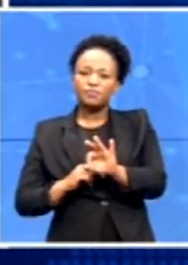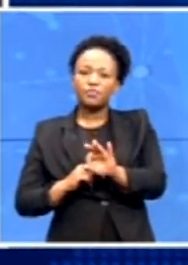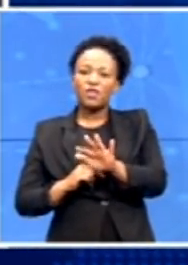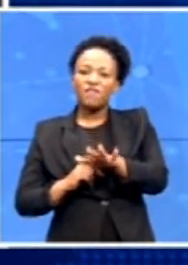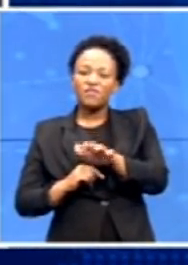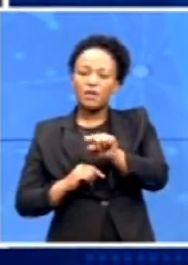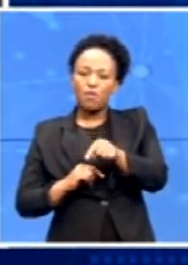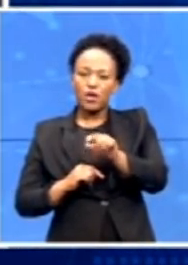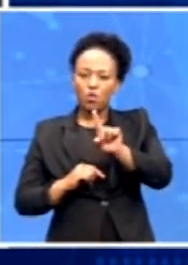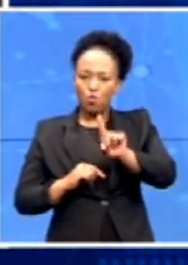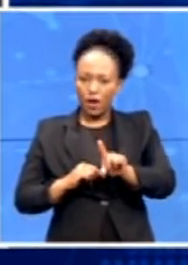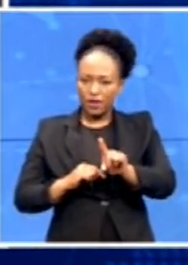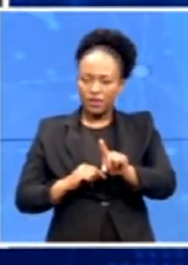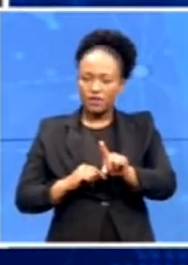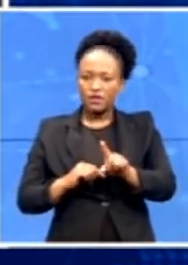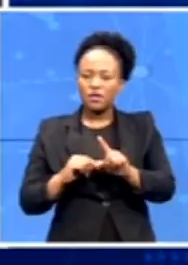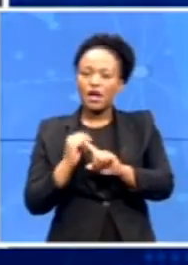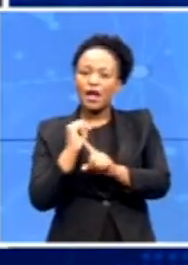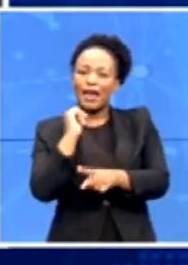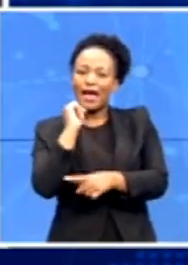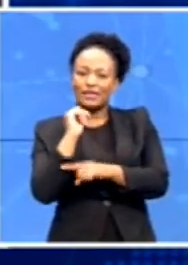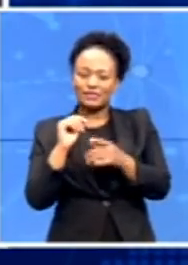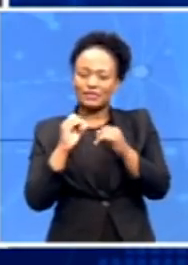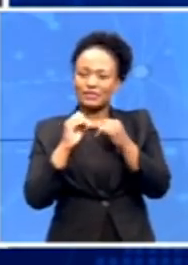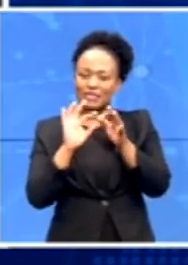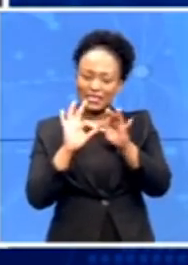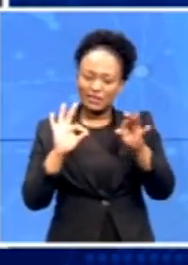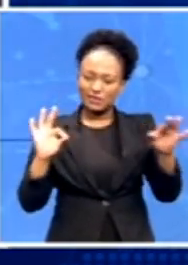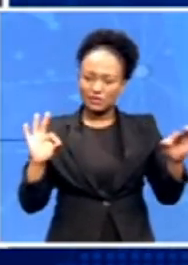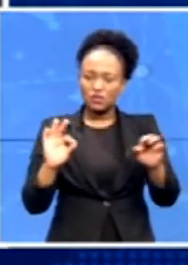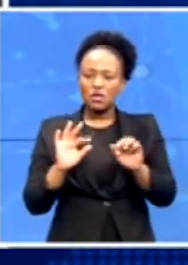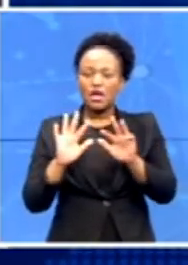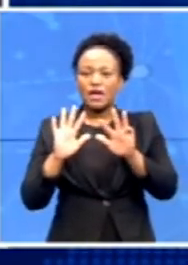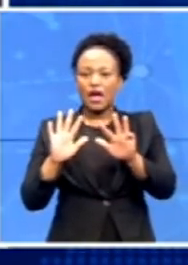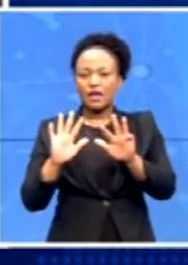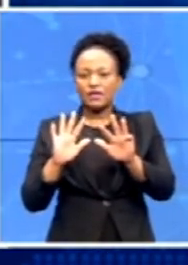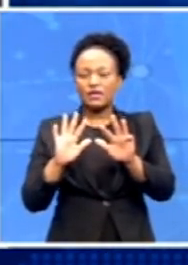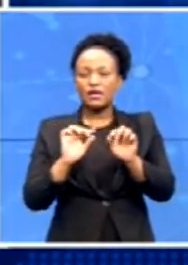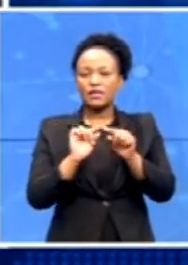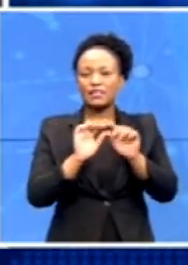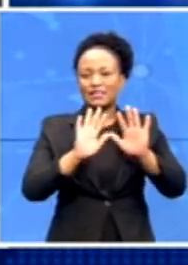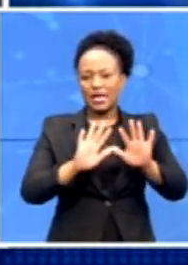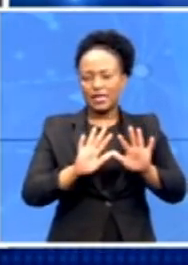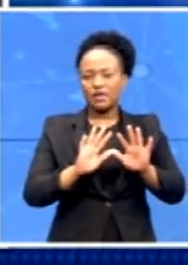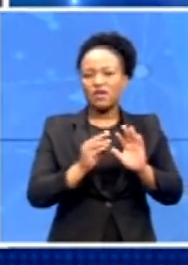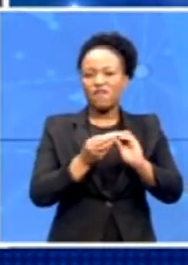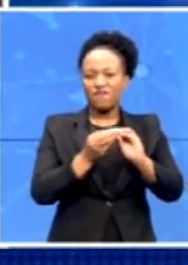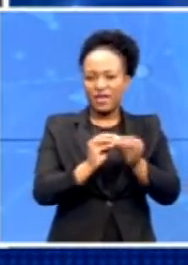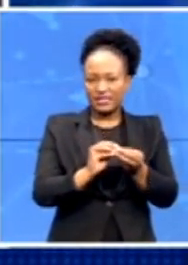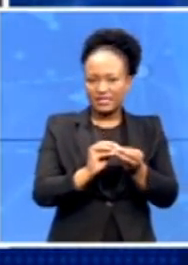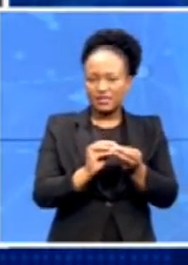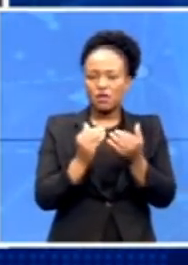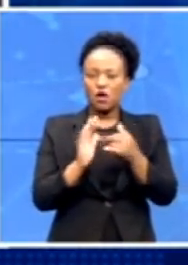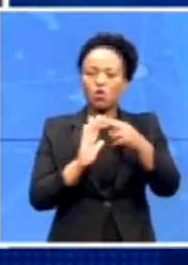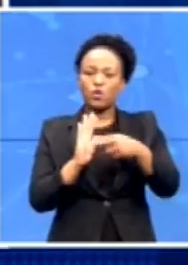sentence contained in line 10 of this paragraph is corrected and amended to read as follows. That is why I went to